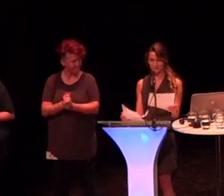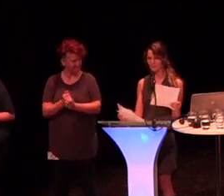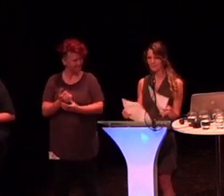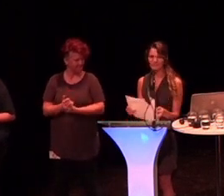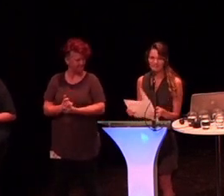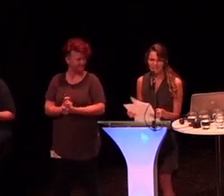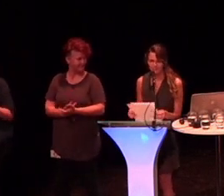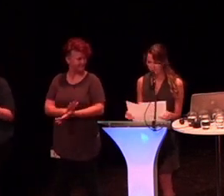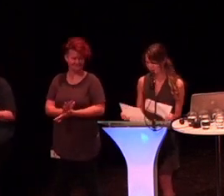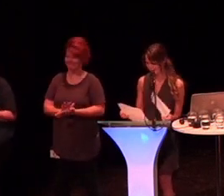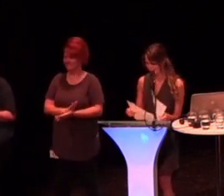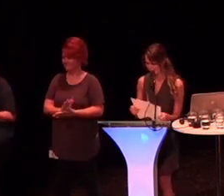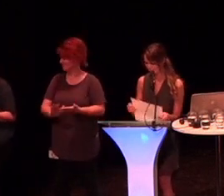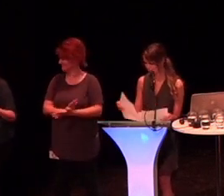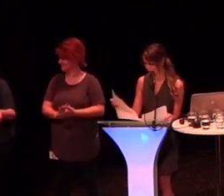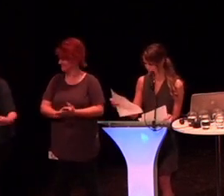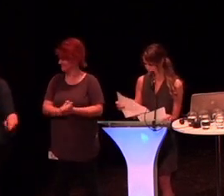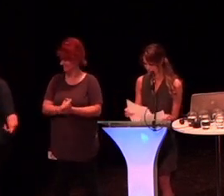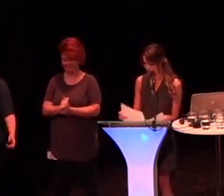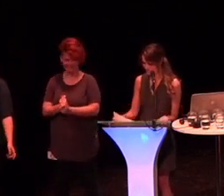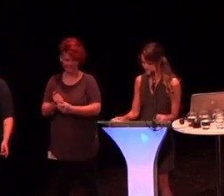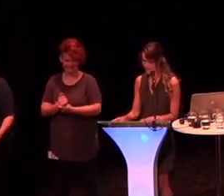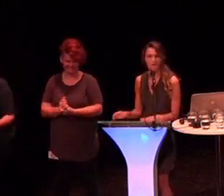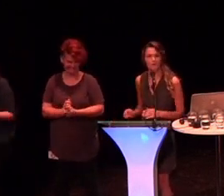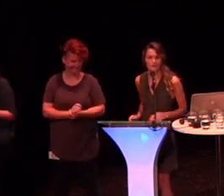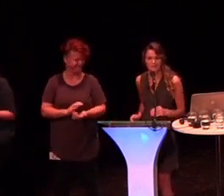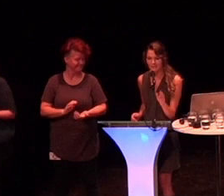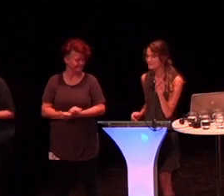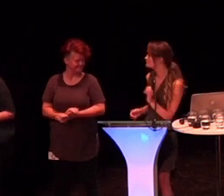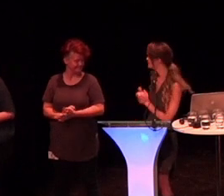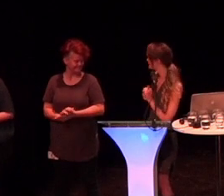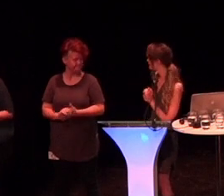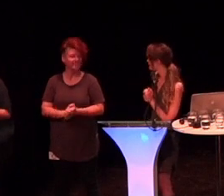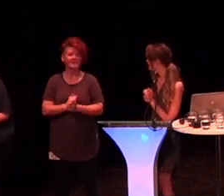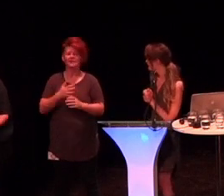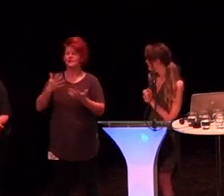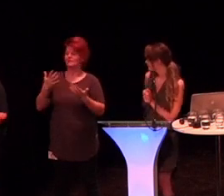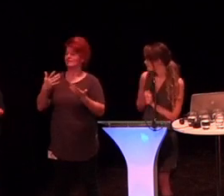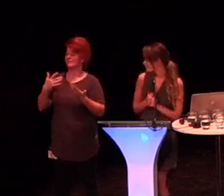We're going to talk about tips, because that's why you're all here. We could waffle on, but we want to give you some tips. What do you do?